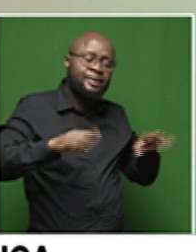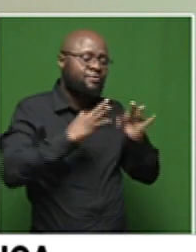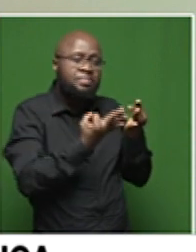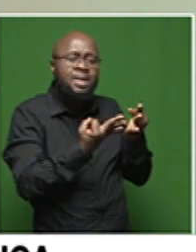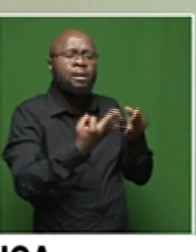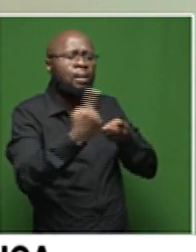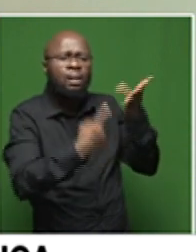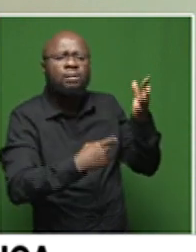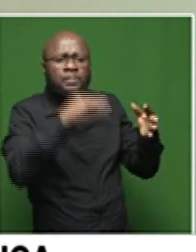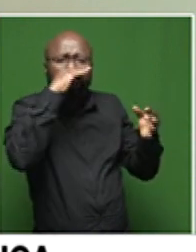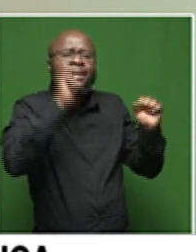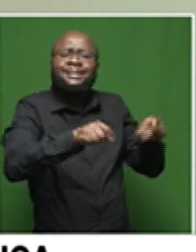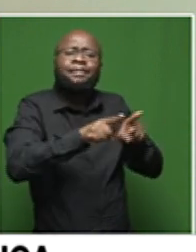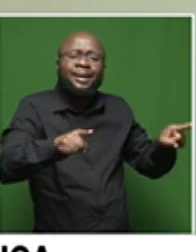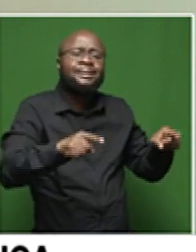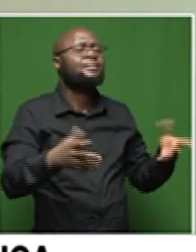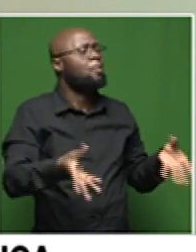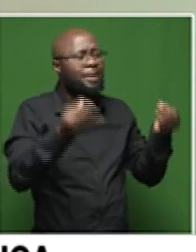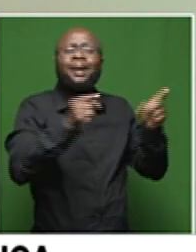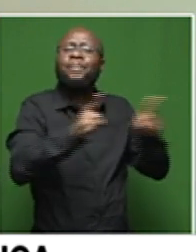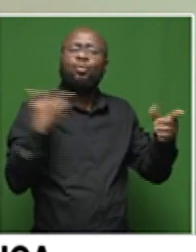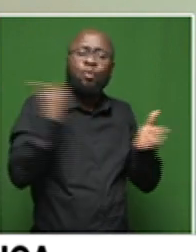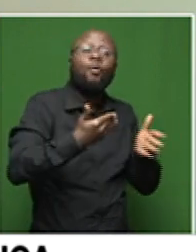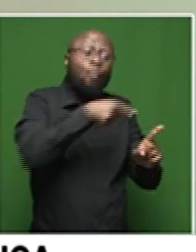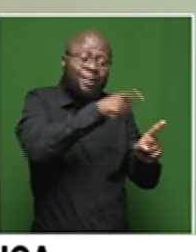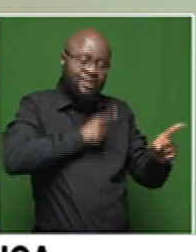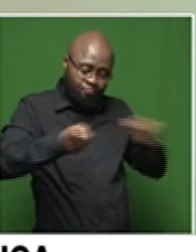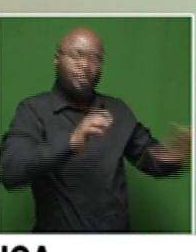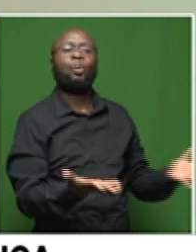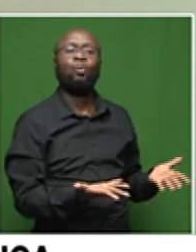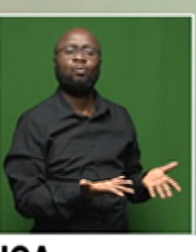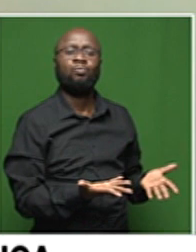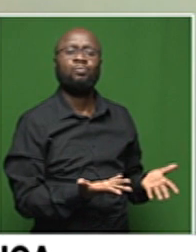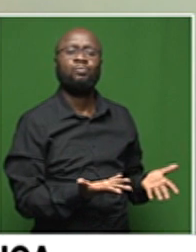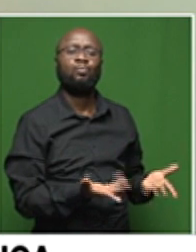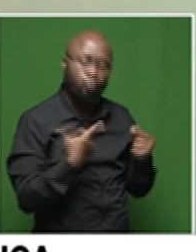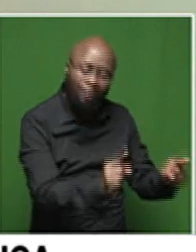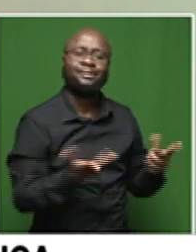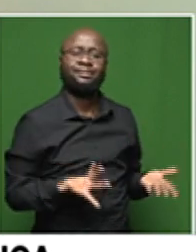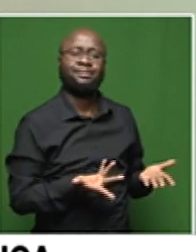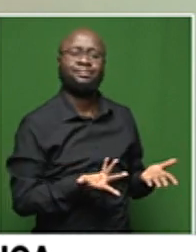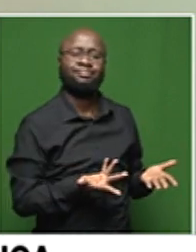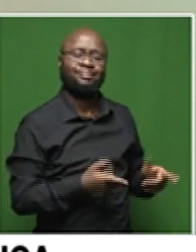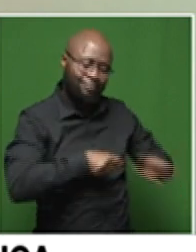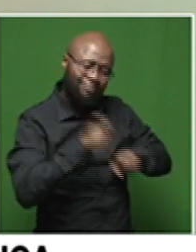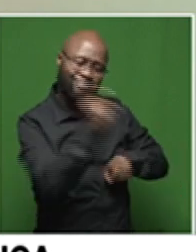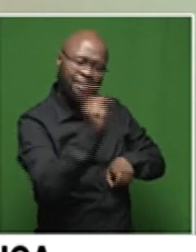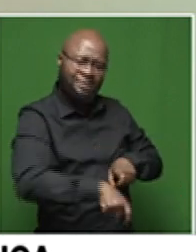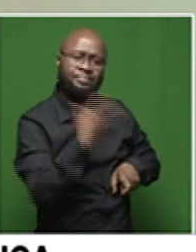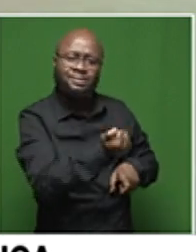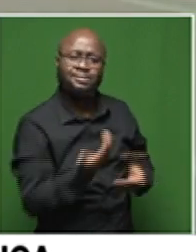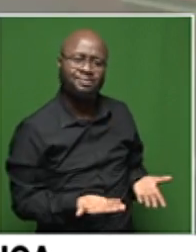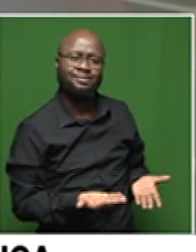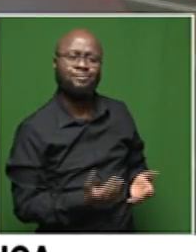it. Mm. So it's very much important for people to take this opportunity and get their blood pressure test. Mm-hmm. So you